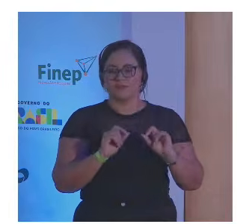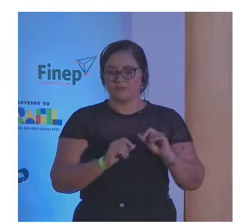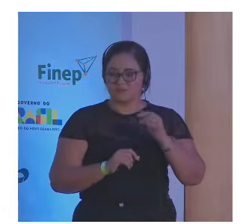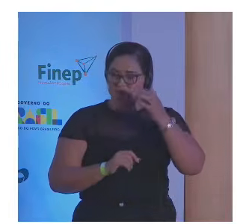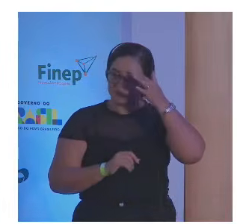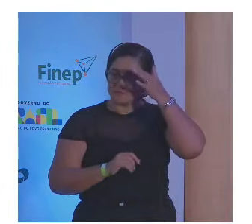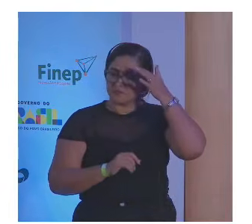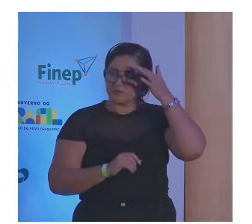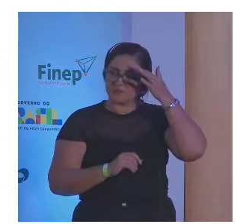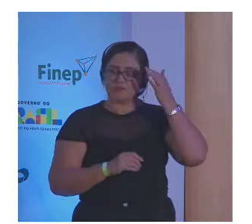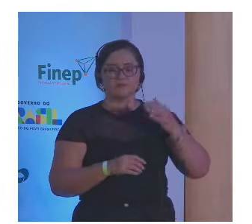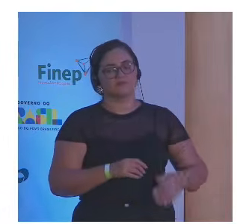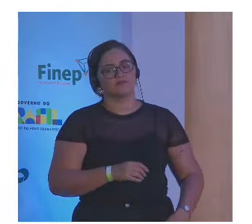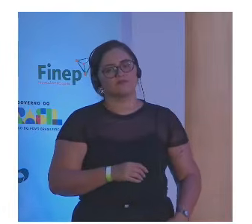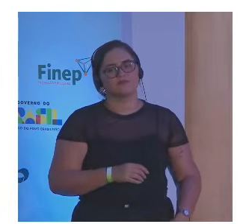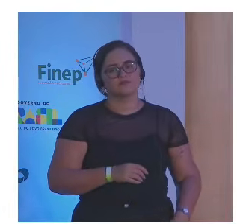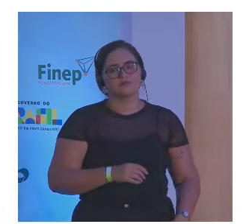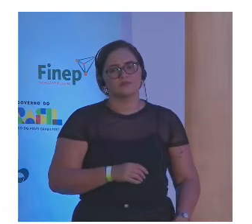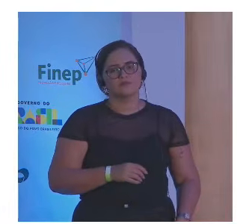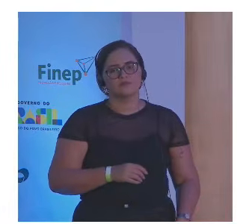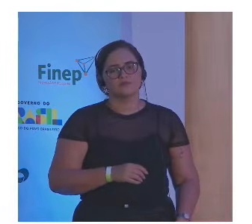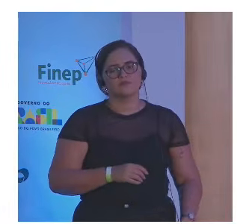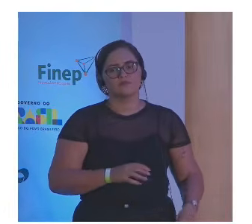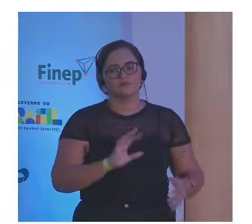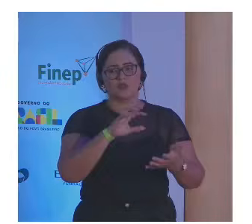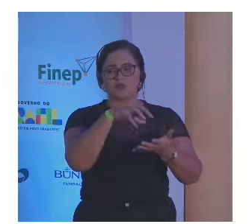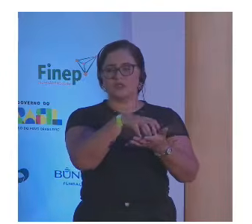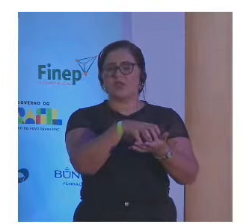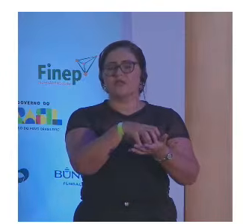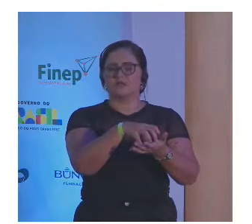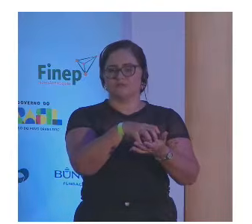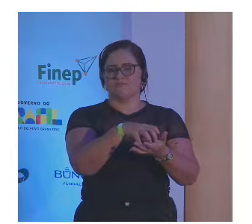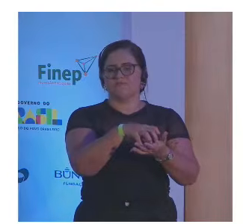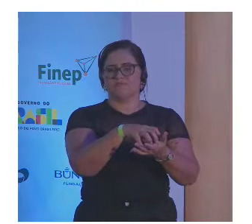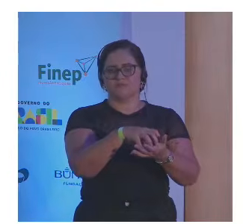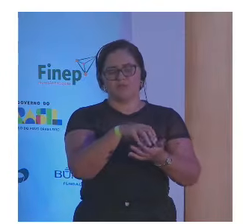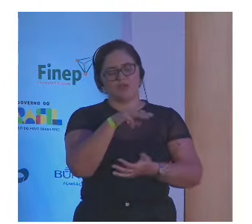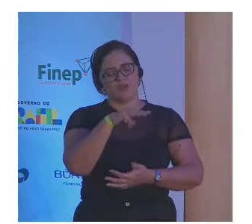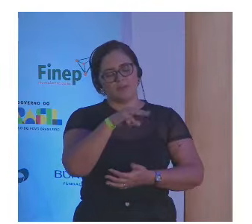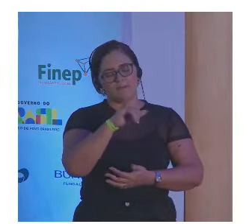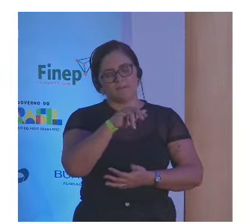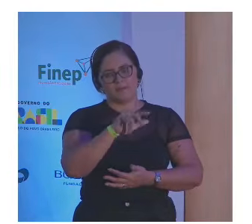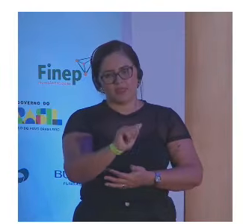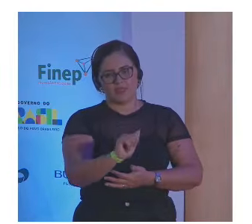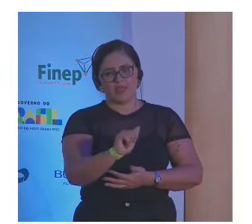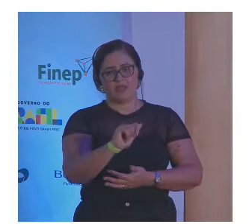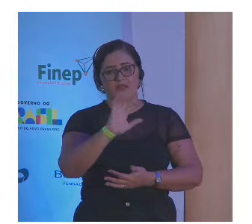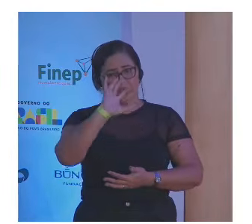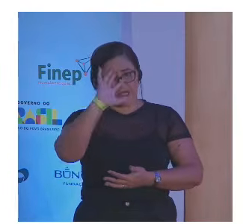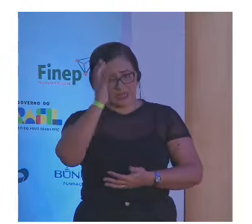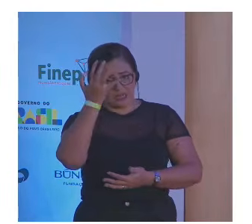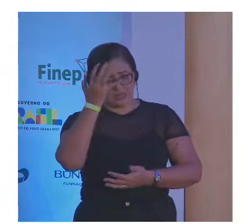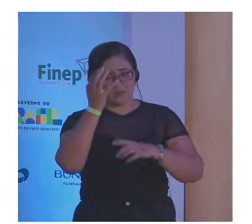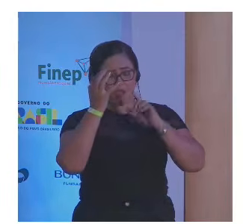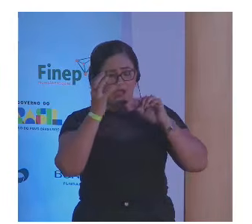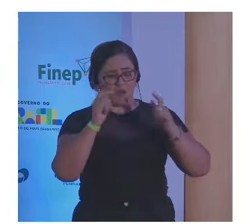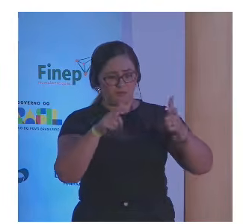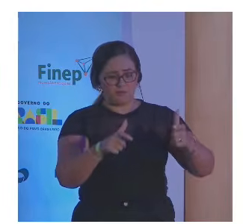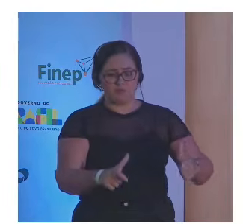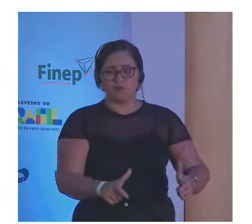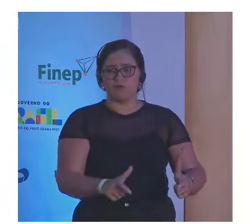mine. The climate being the coal mine, and we are waiting now to see whether the canary will survive or